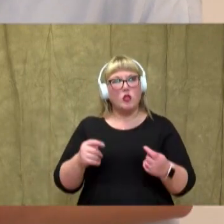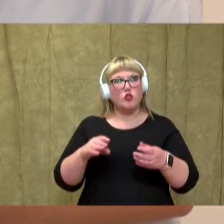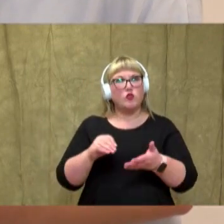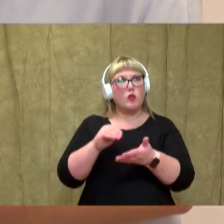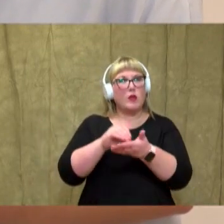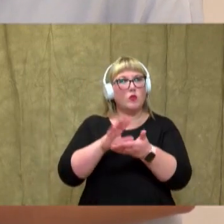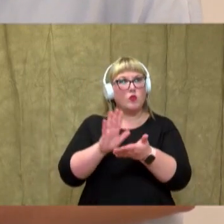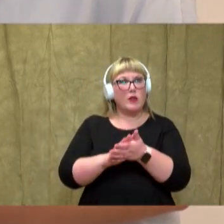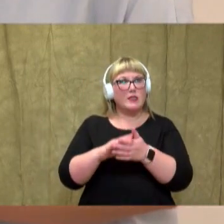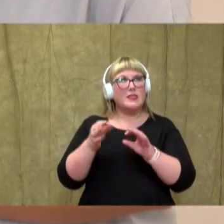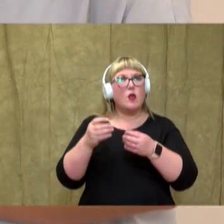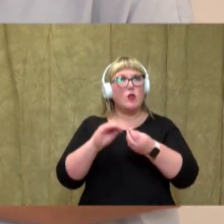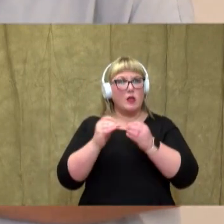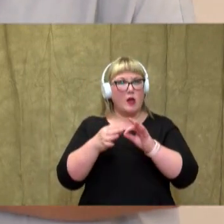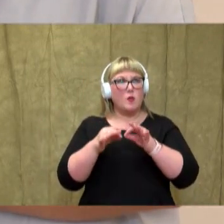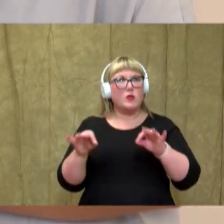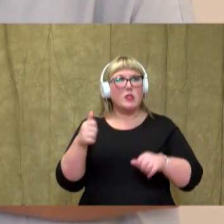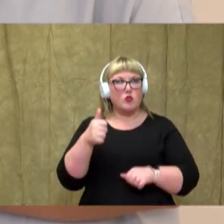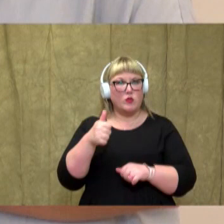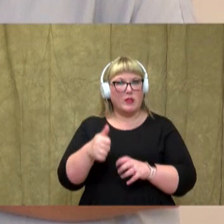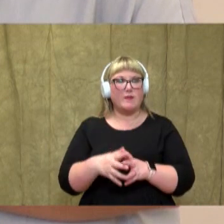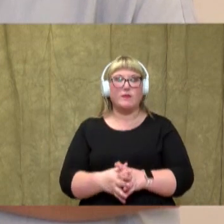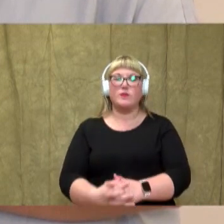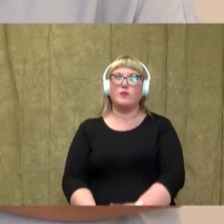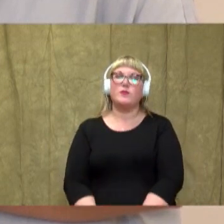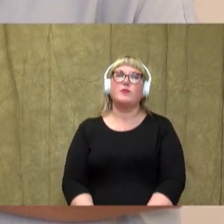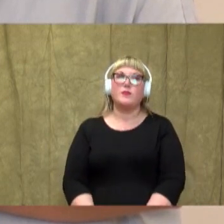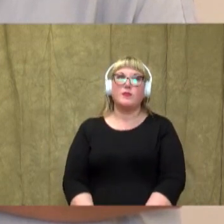in the equation.